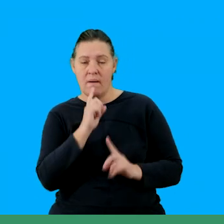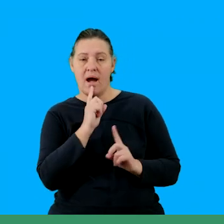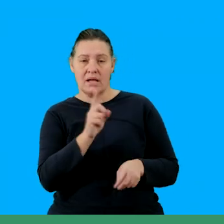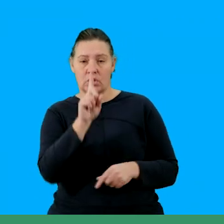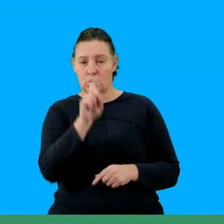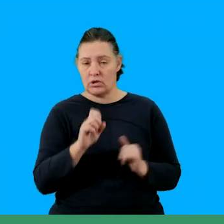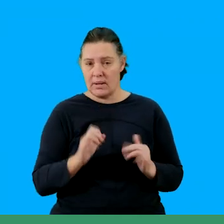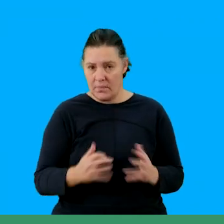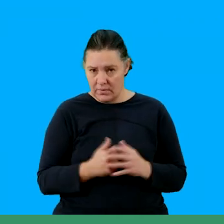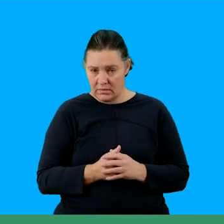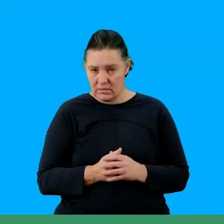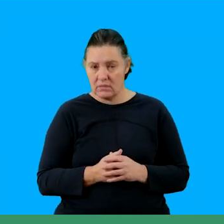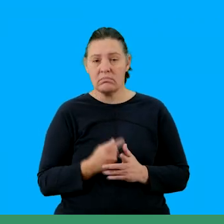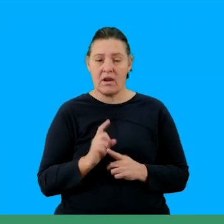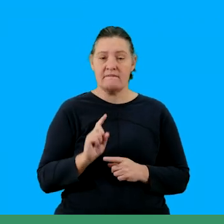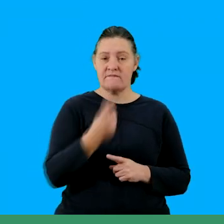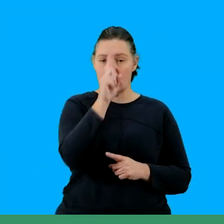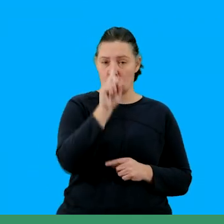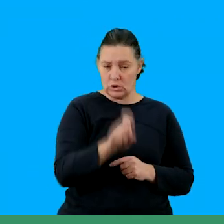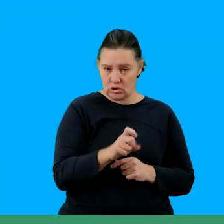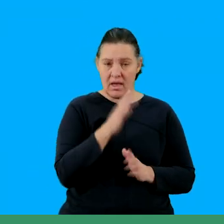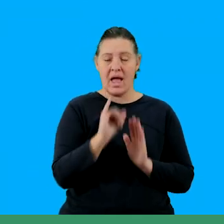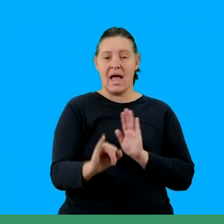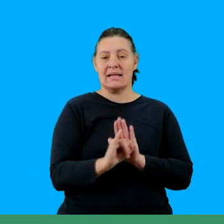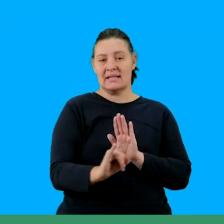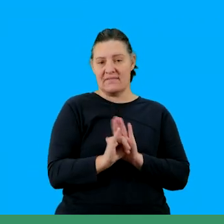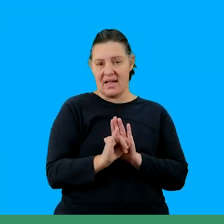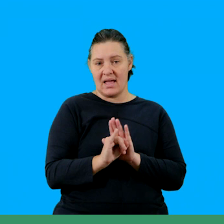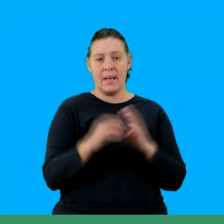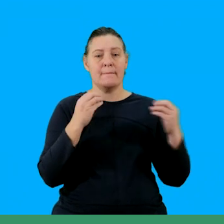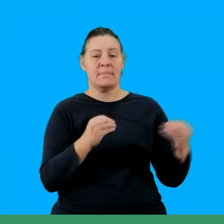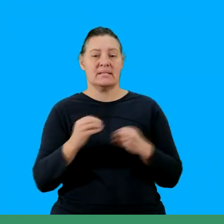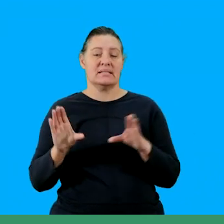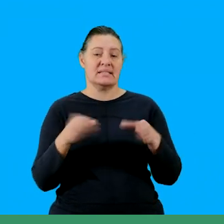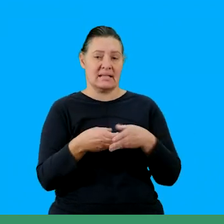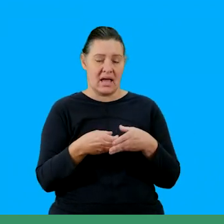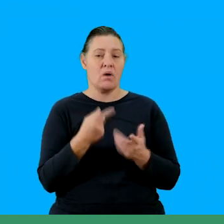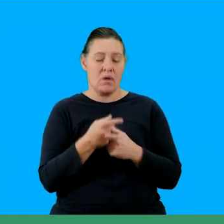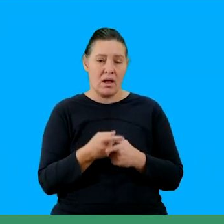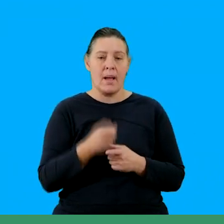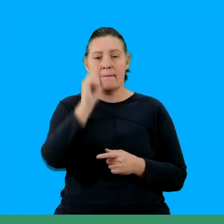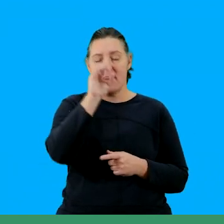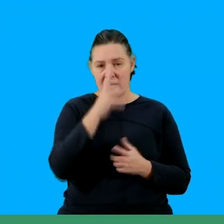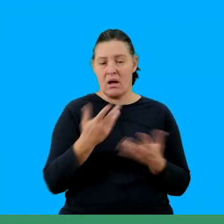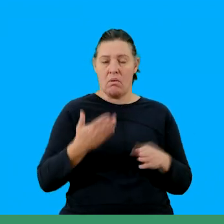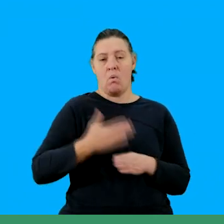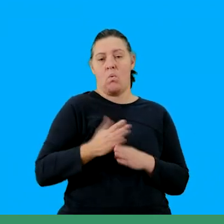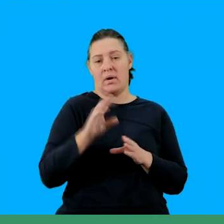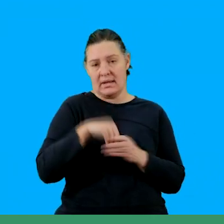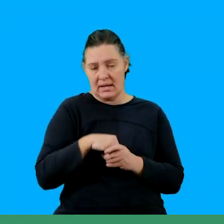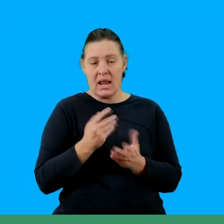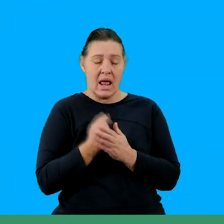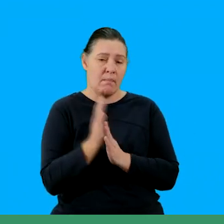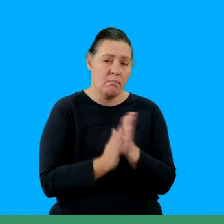is how you answer your question. You go back to your first question, identify the business sector in which Alpha Mines